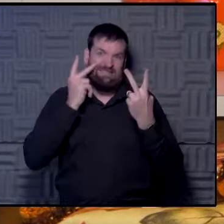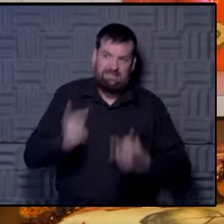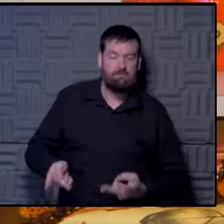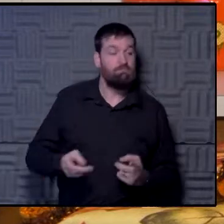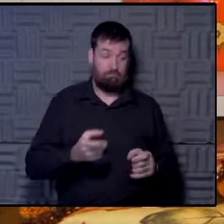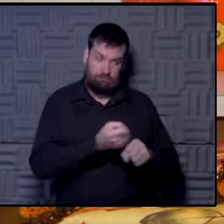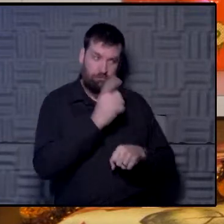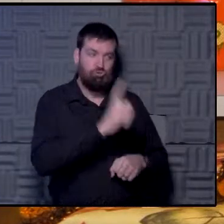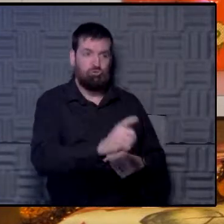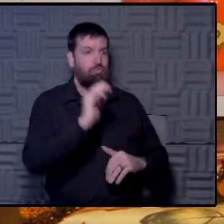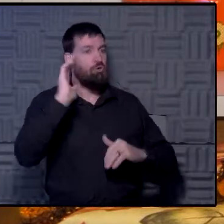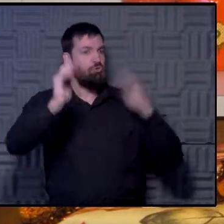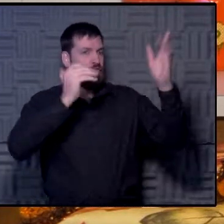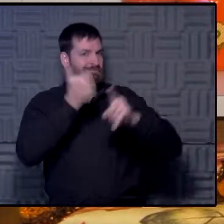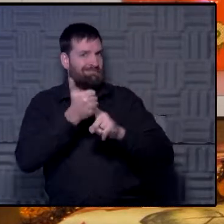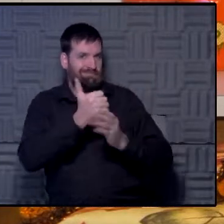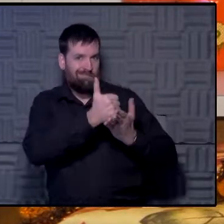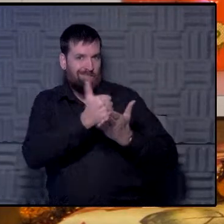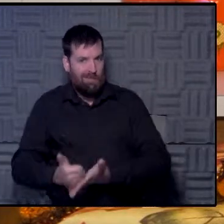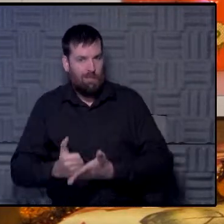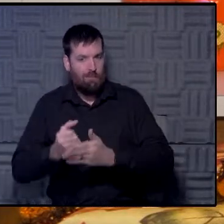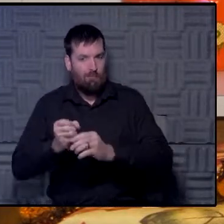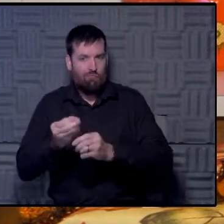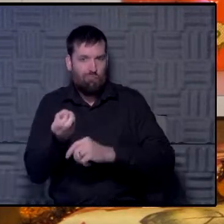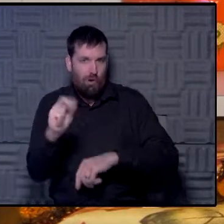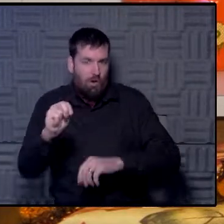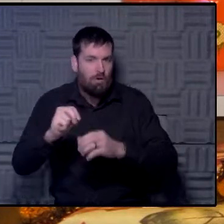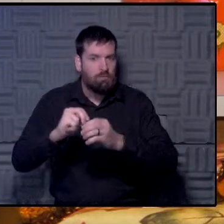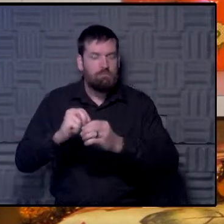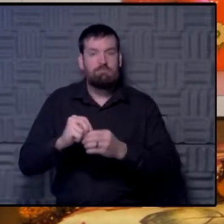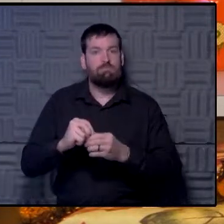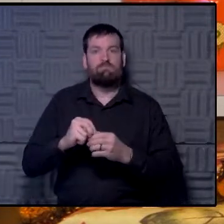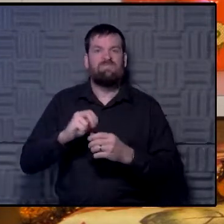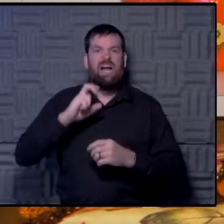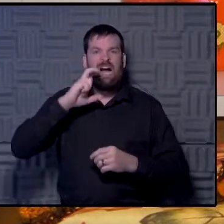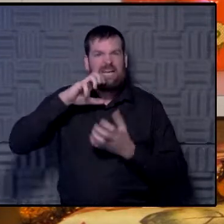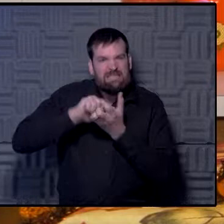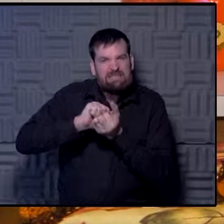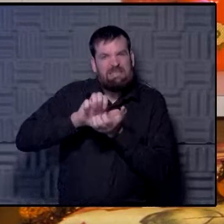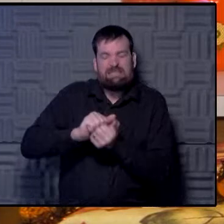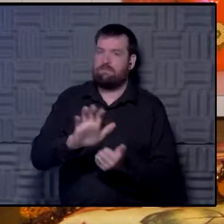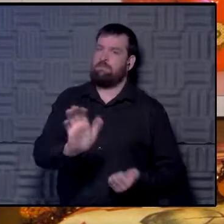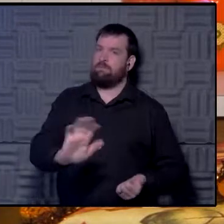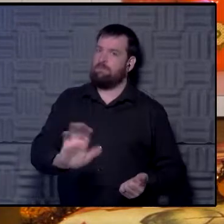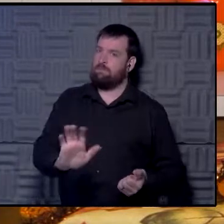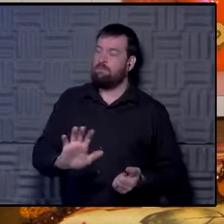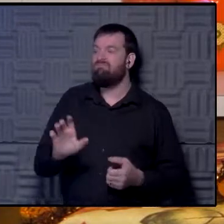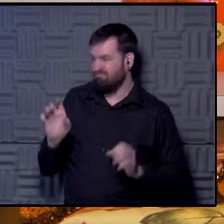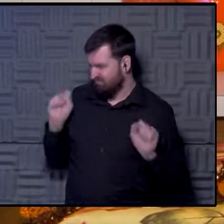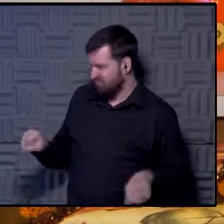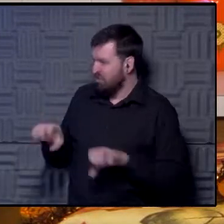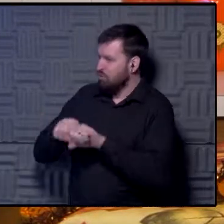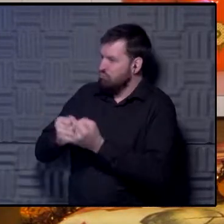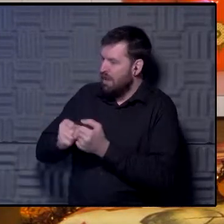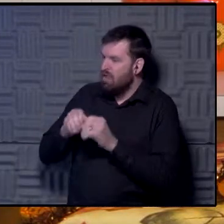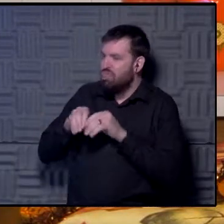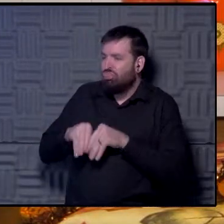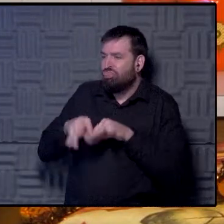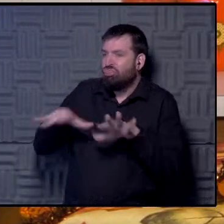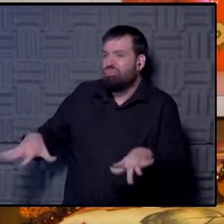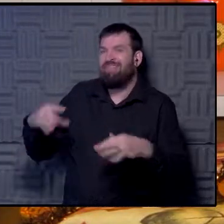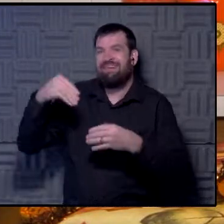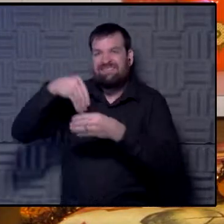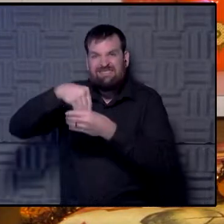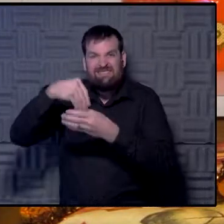be sure to let a grown-up help you activate a glow stick. Never chew on a glow stick. Yeah, it could break and get the liquid